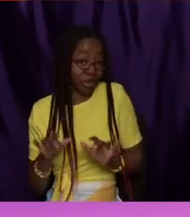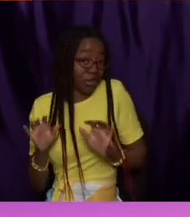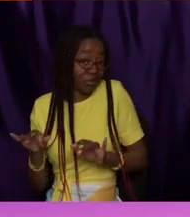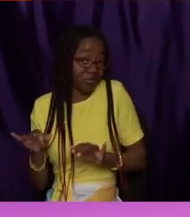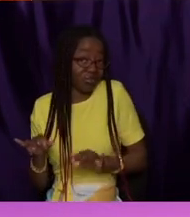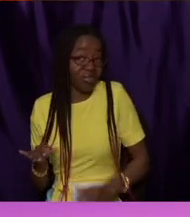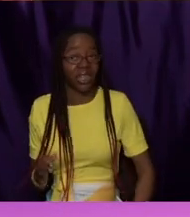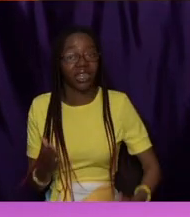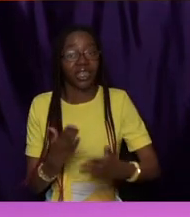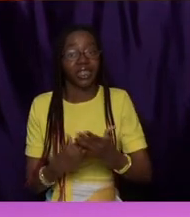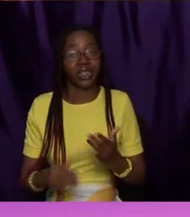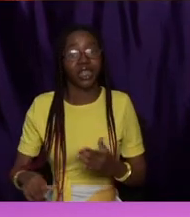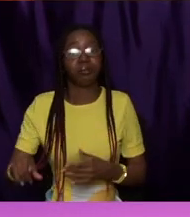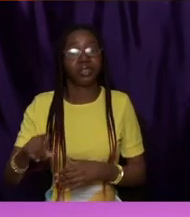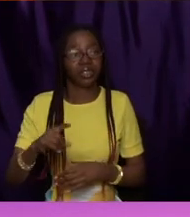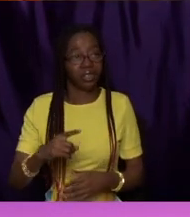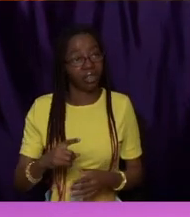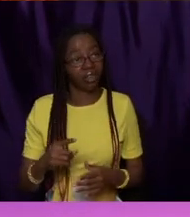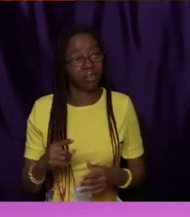See, some of y'all won't praise him,